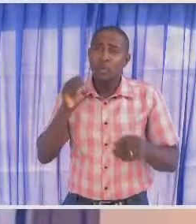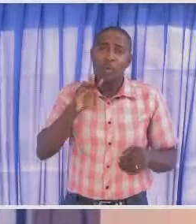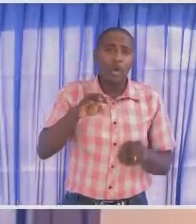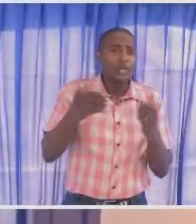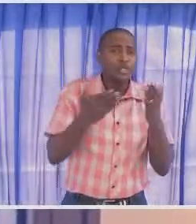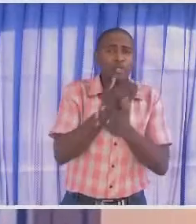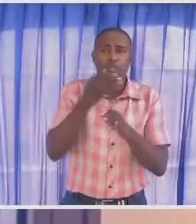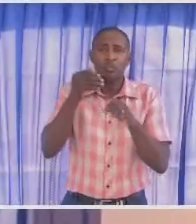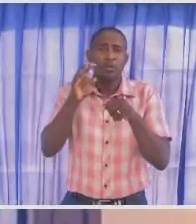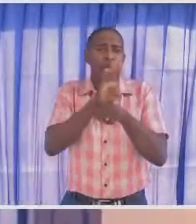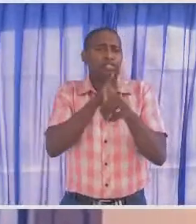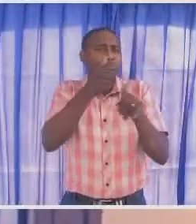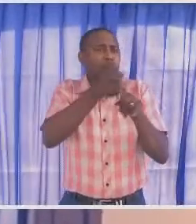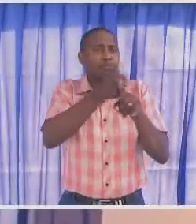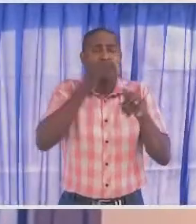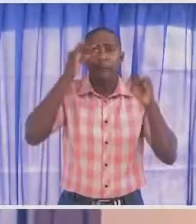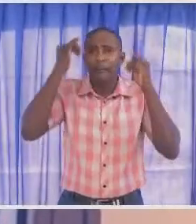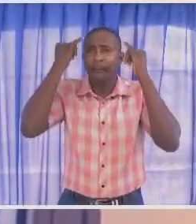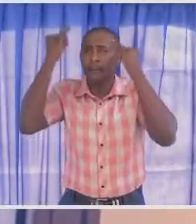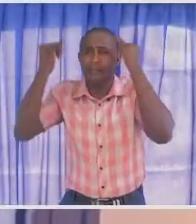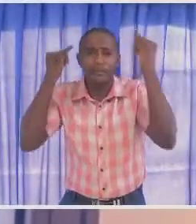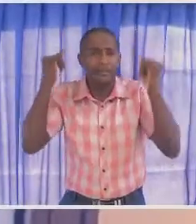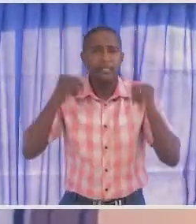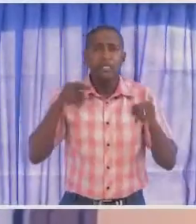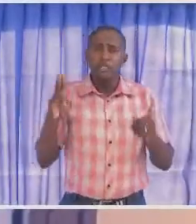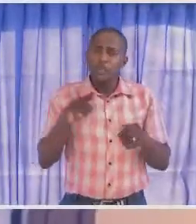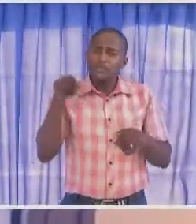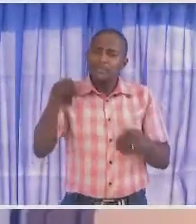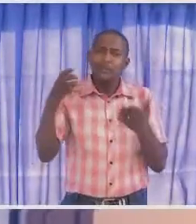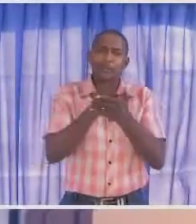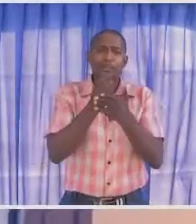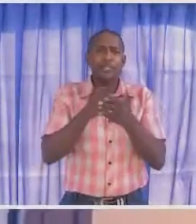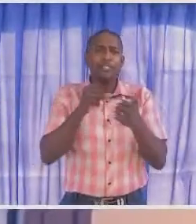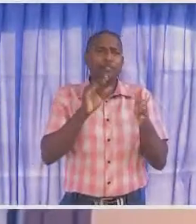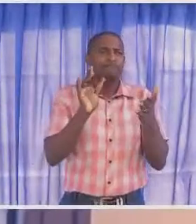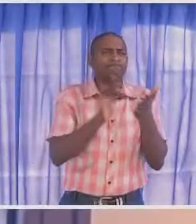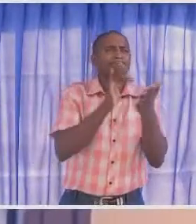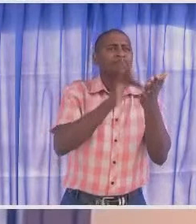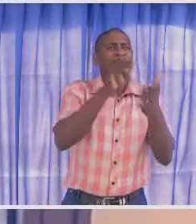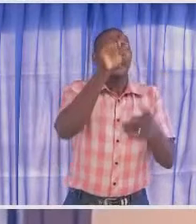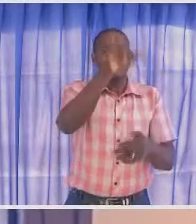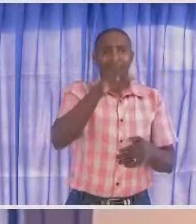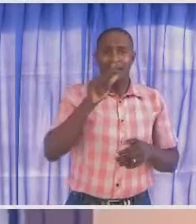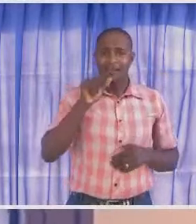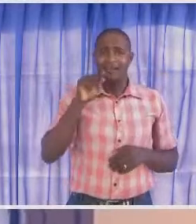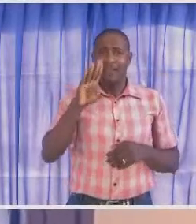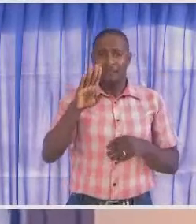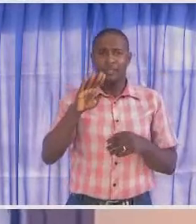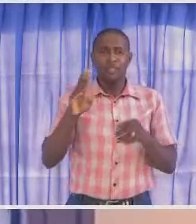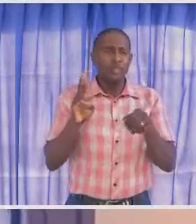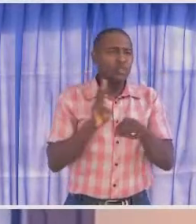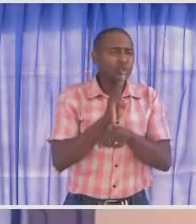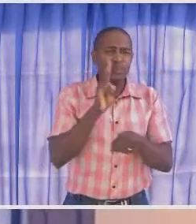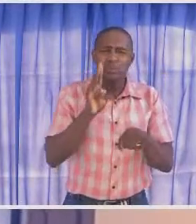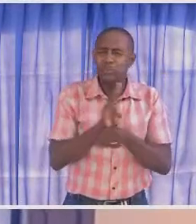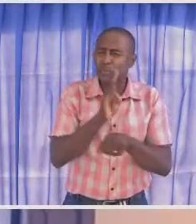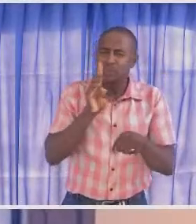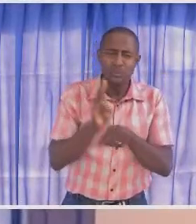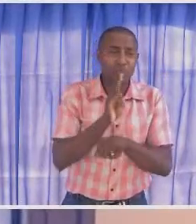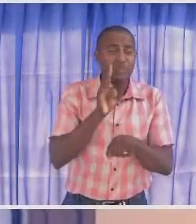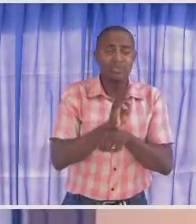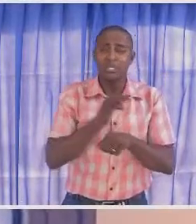idea. Take the opportunity to use this lab and expand it to its fullest extent. I wish